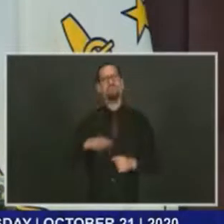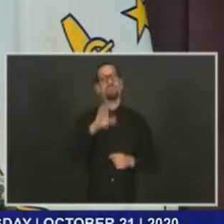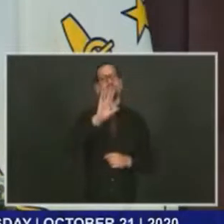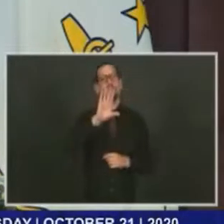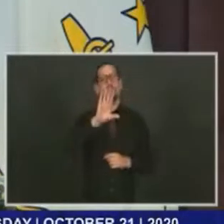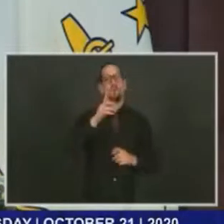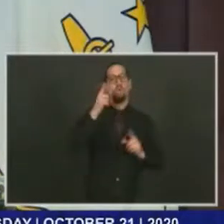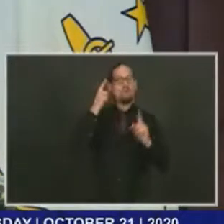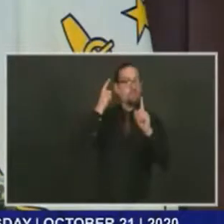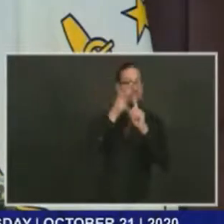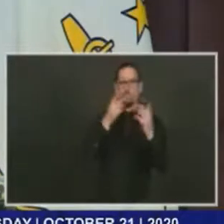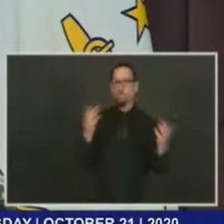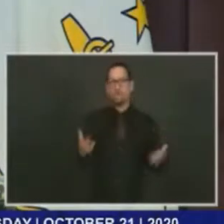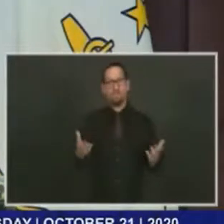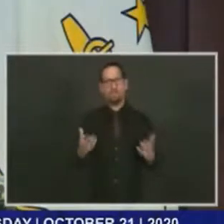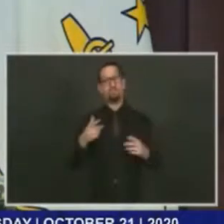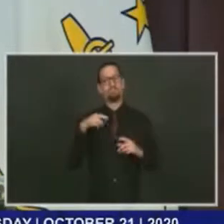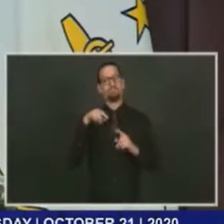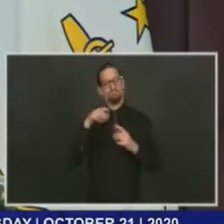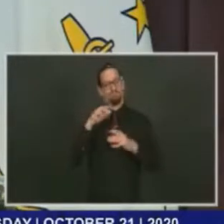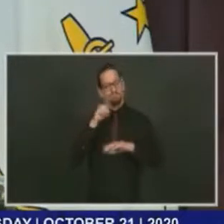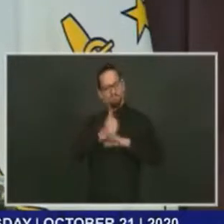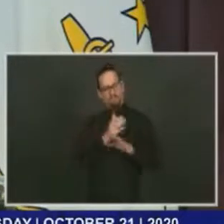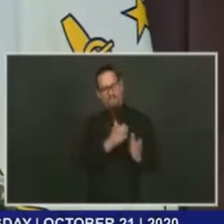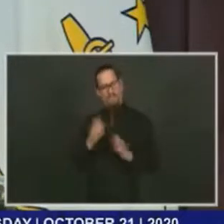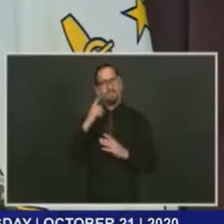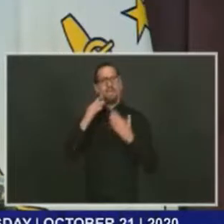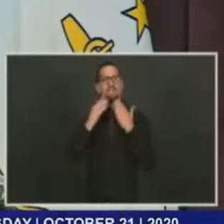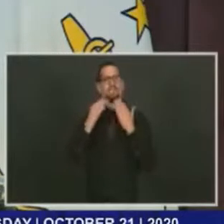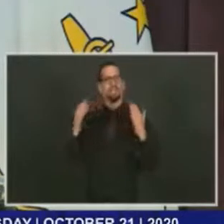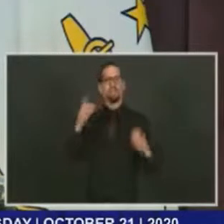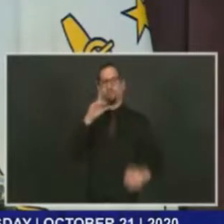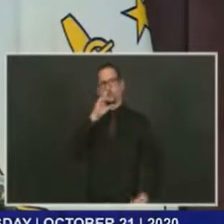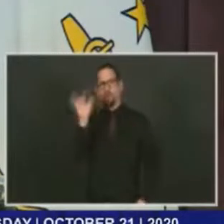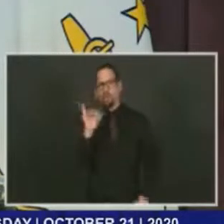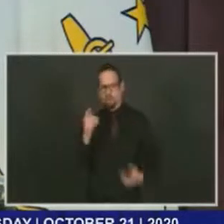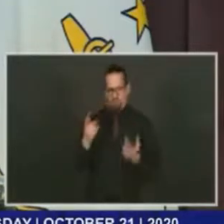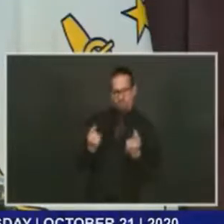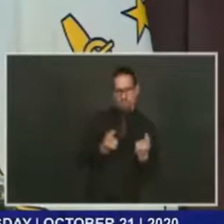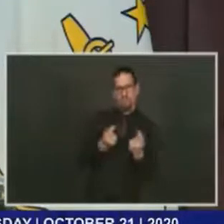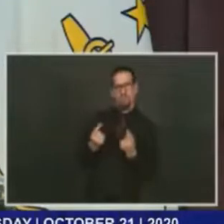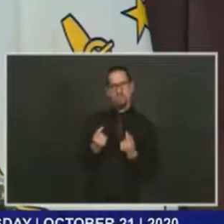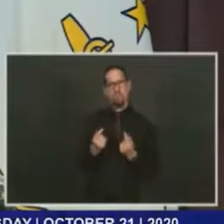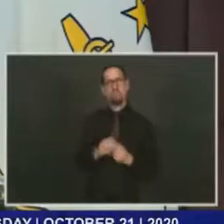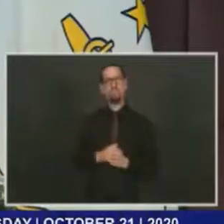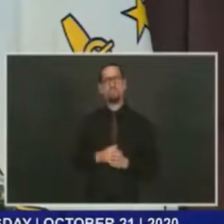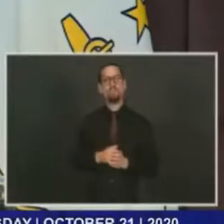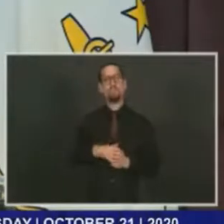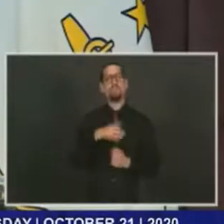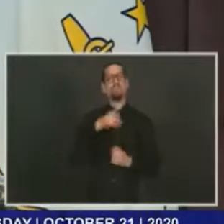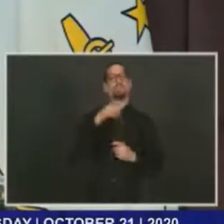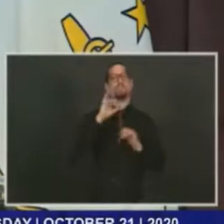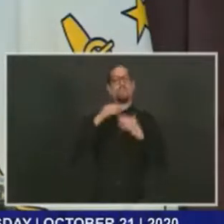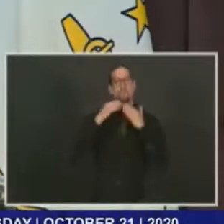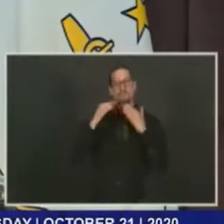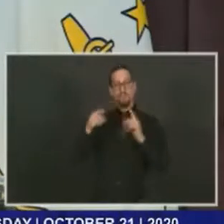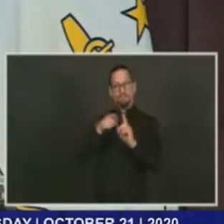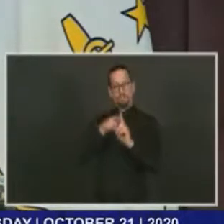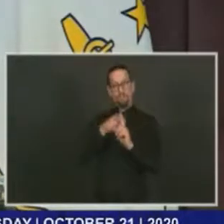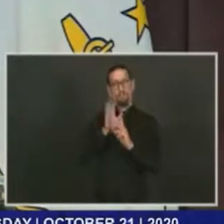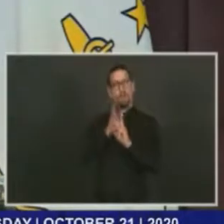safe. 3 weeks after Thanksgiving, I do not want to be up here saying we're going back to phase 2, shutting